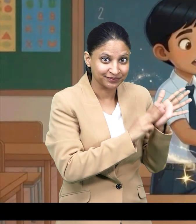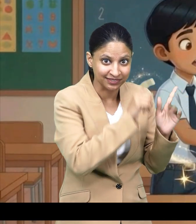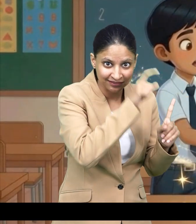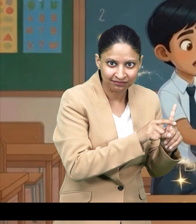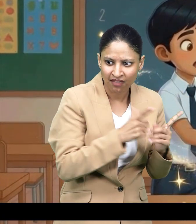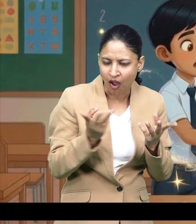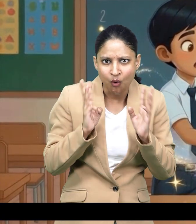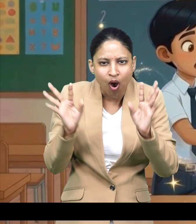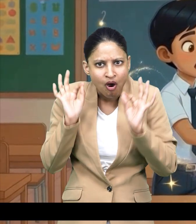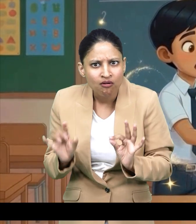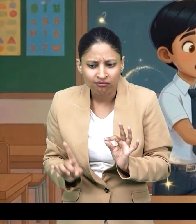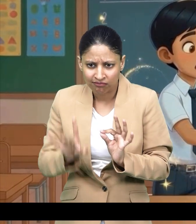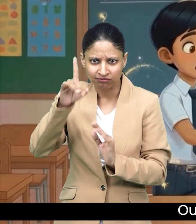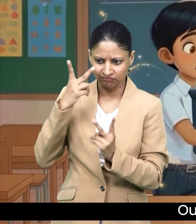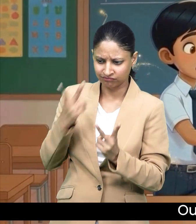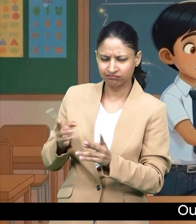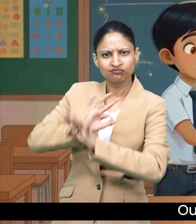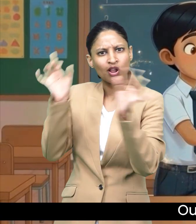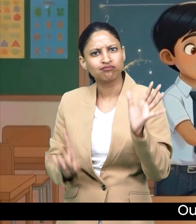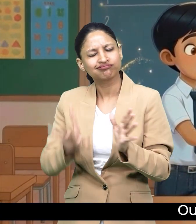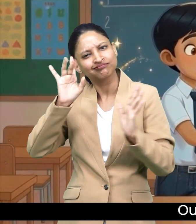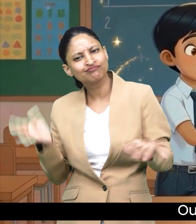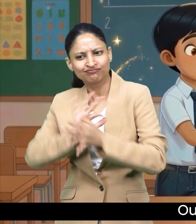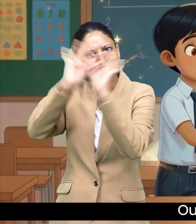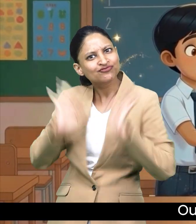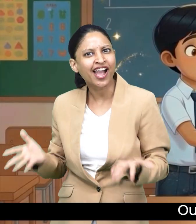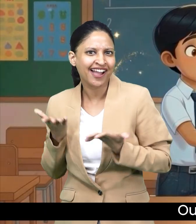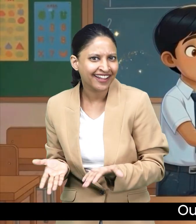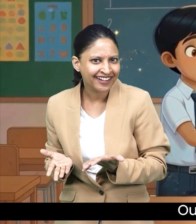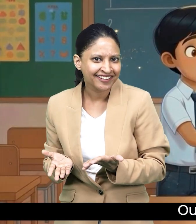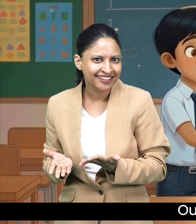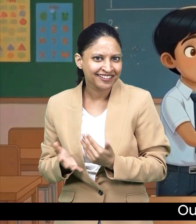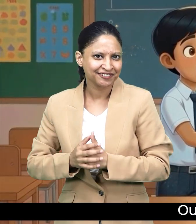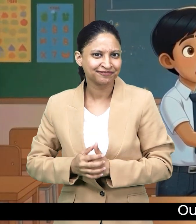Mina said, "Wow, our rocket looks ready to fly."